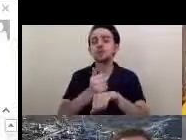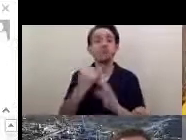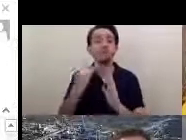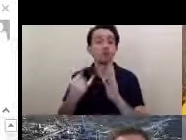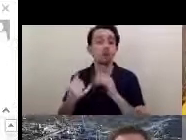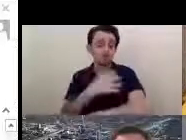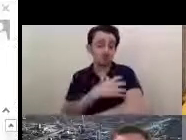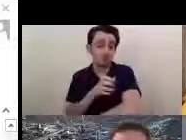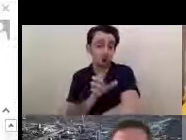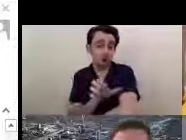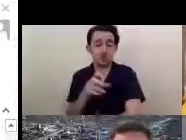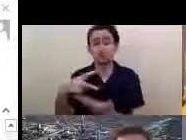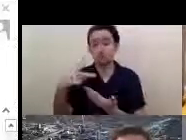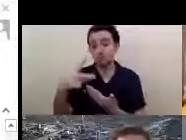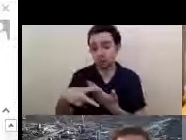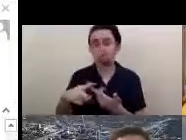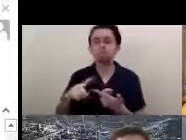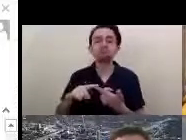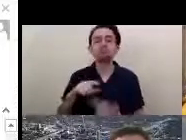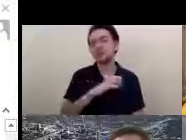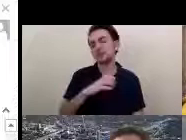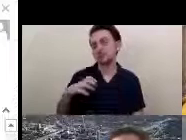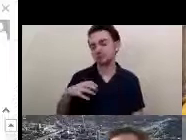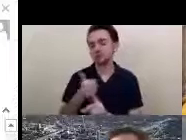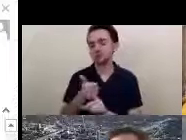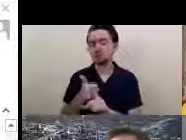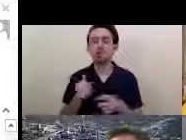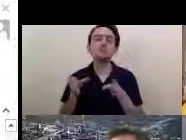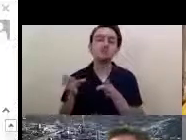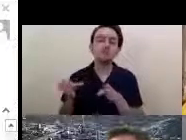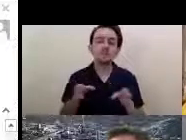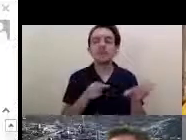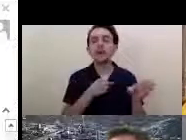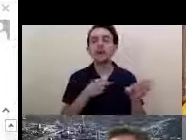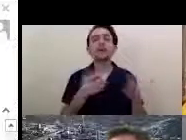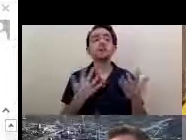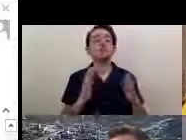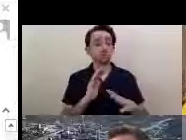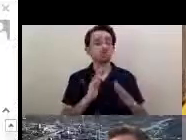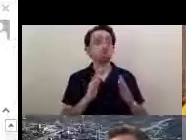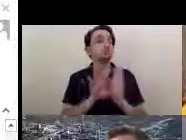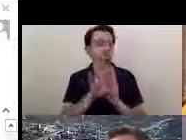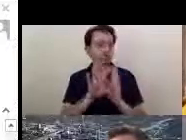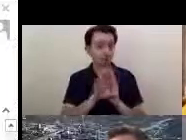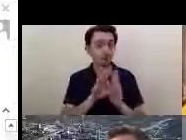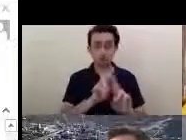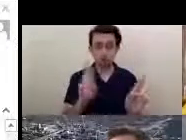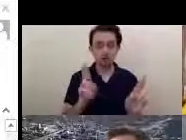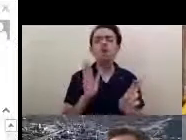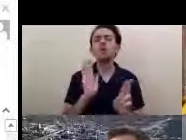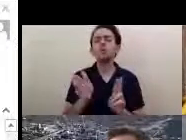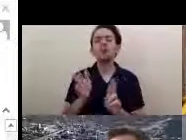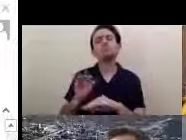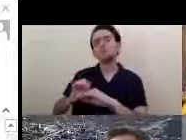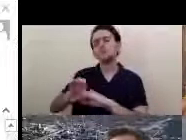and a commission. And I think the plan kind of, as it's developed will inform the actual, what the commission will look like. The steps there,